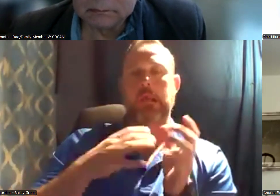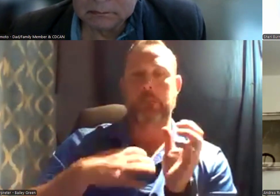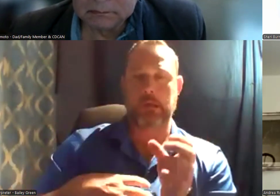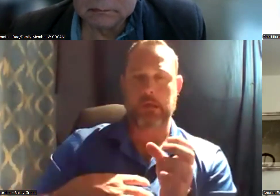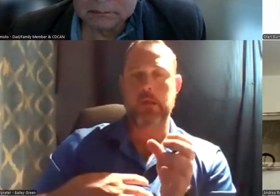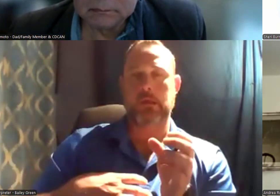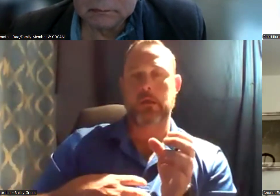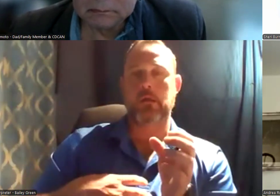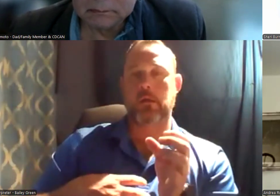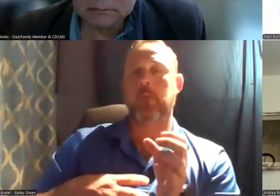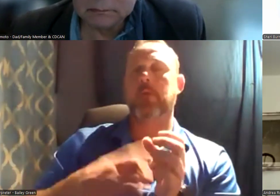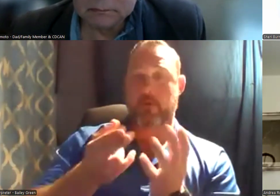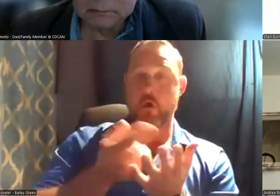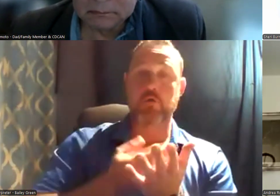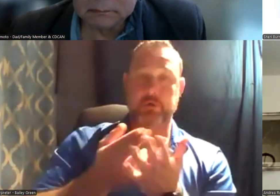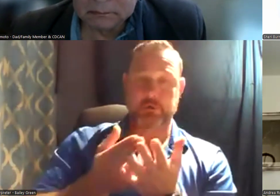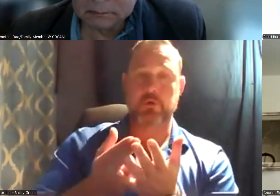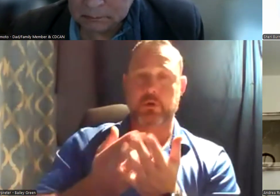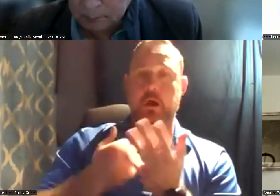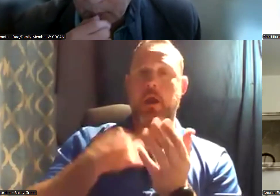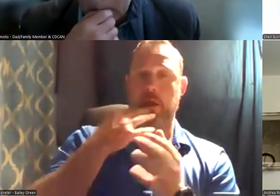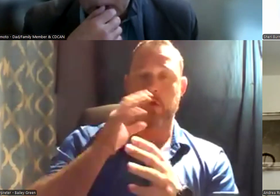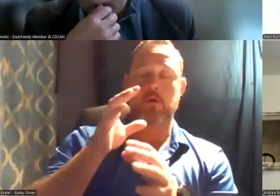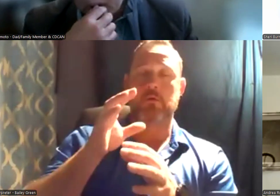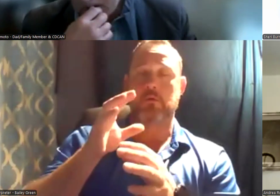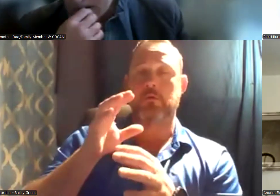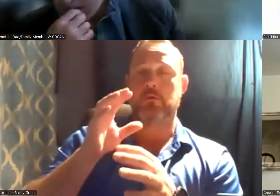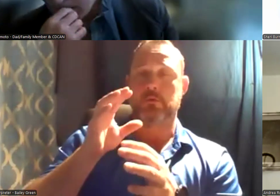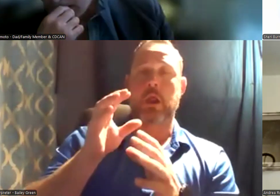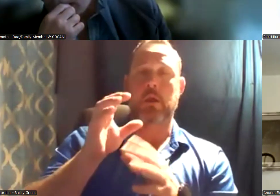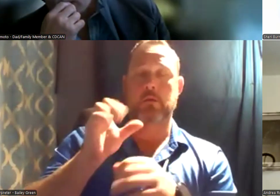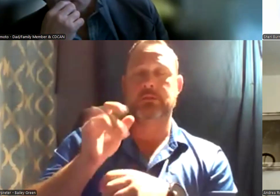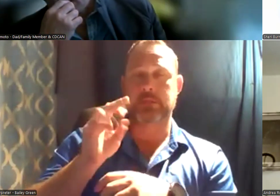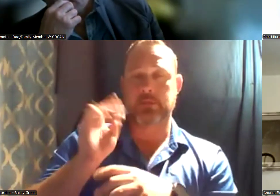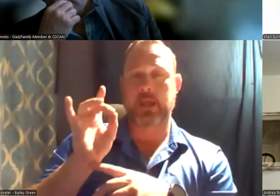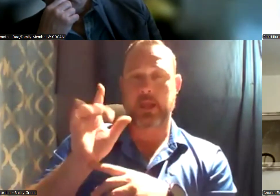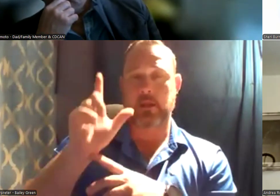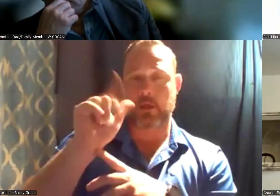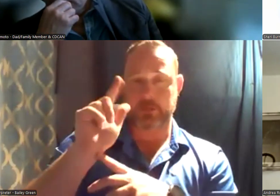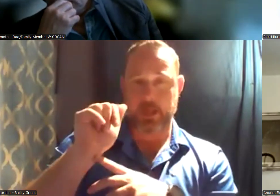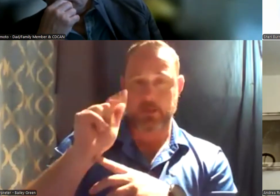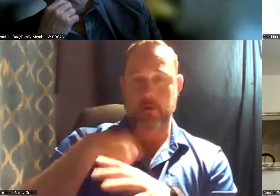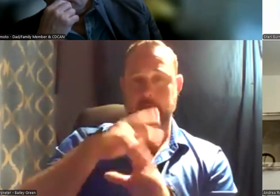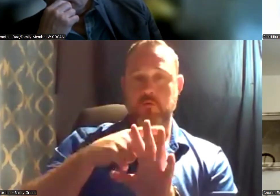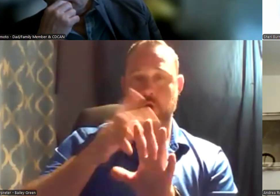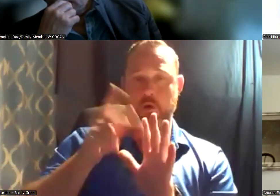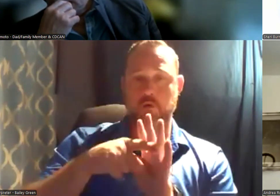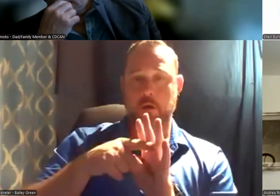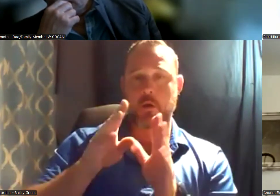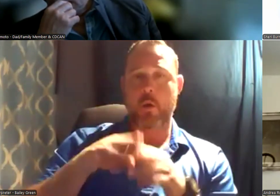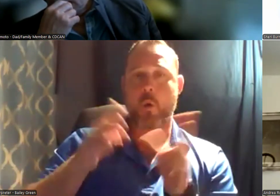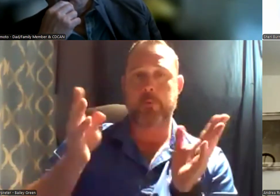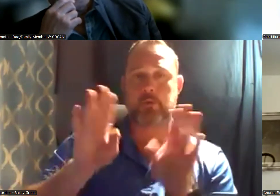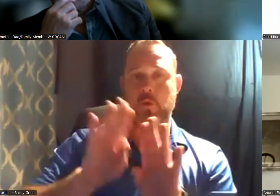But there are resources. I know Section 8, LA County, have a program called Open